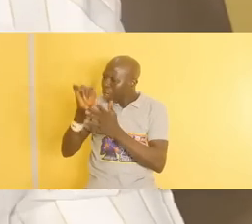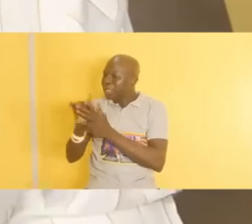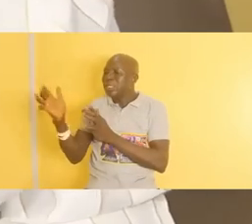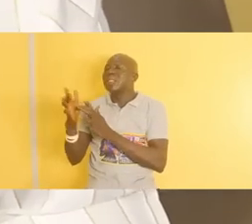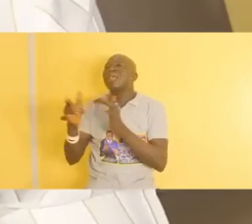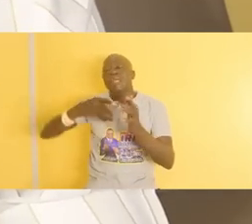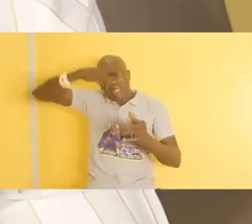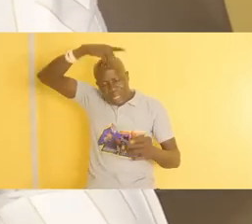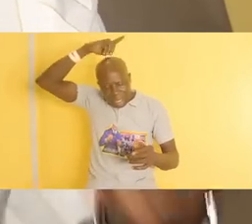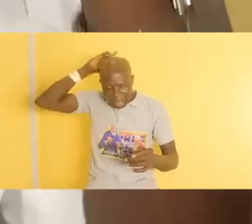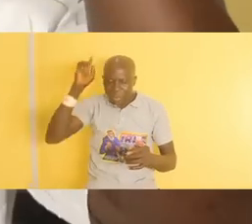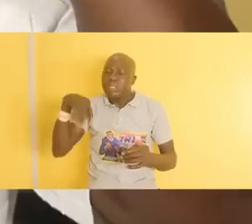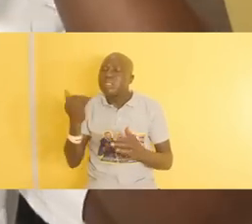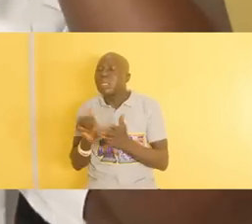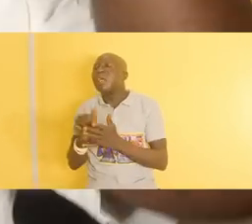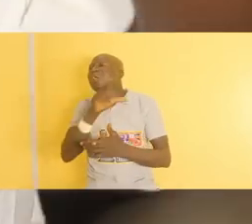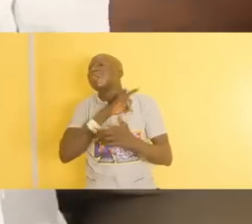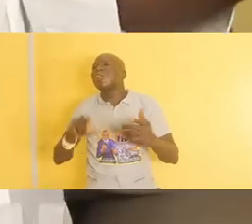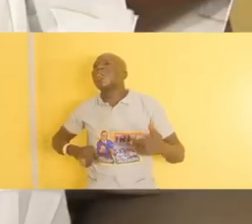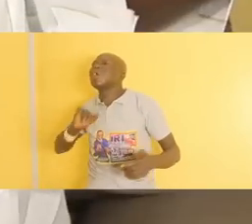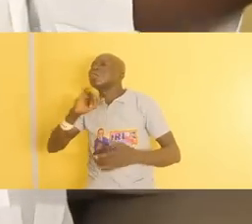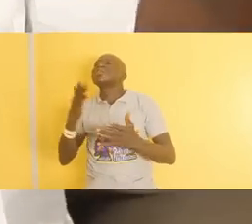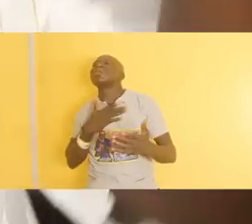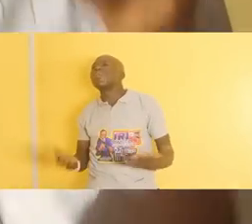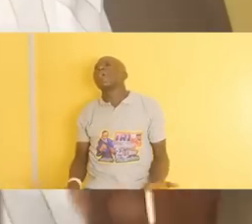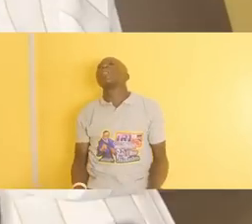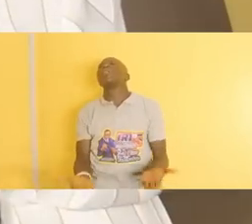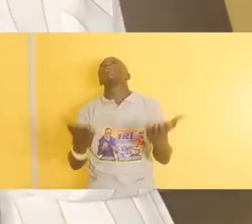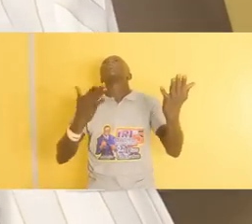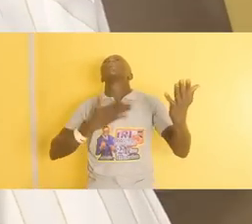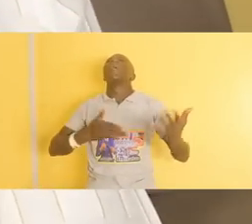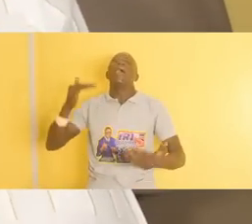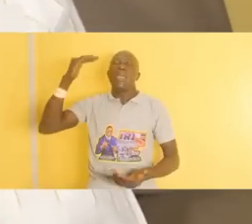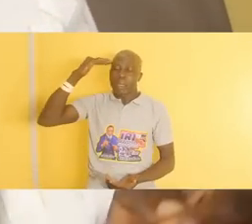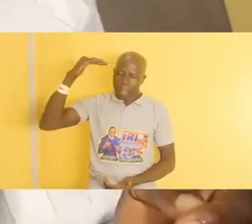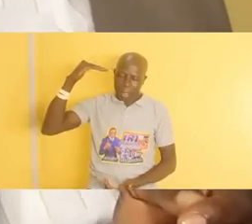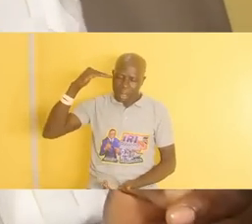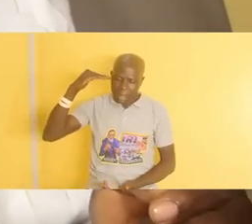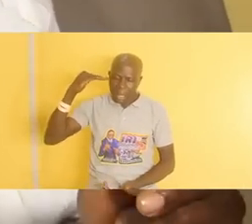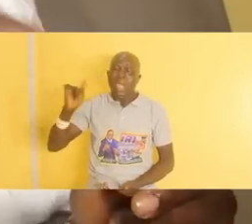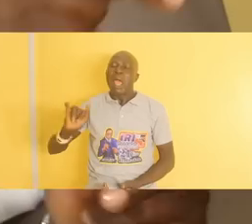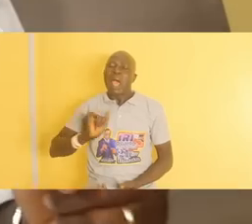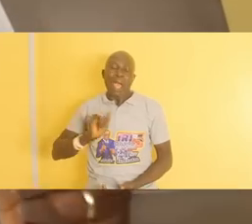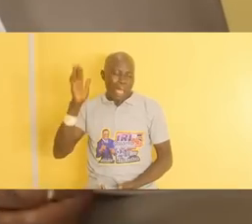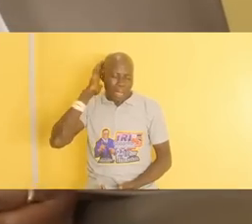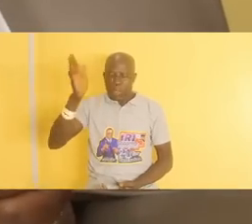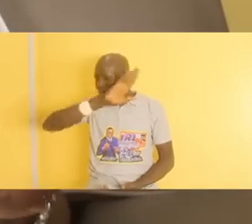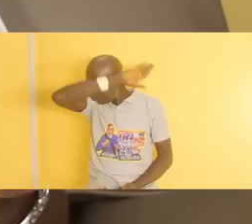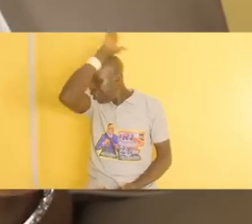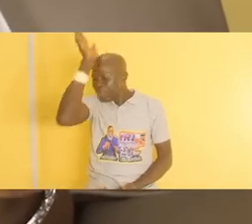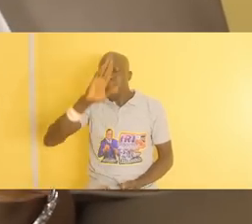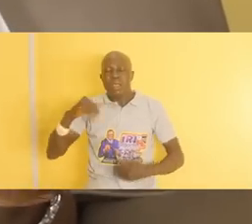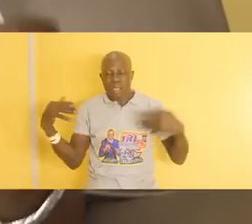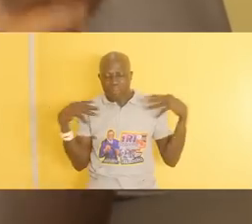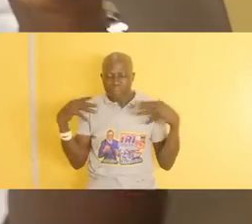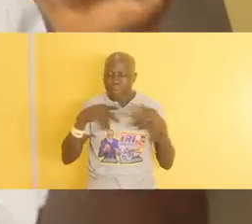He took the javelin with him. That's why David really sounds Oluwa no lu gbe ori the Lord is the lifter of my head. Emi ki yo gboro polopo e mi ya. Of thousands